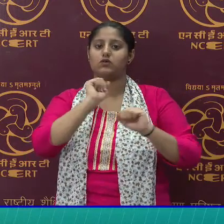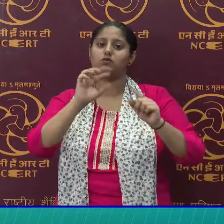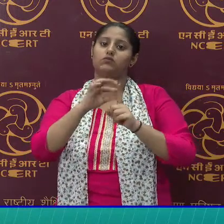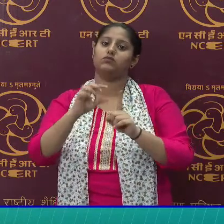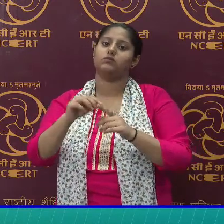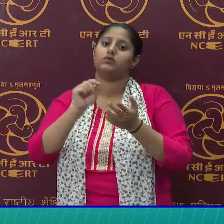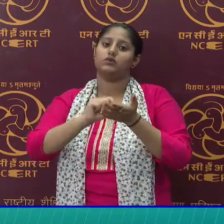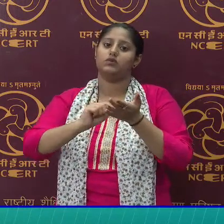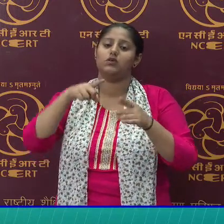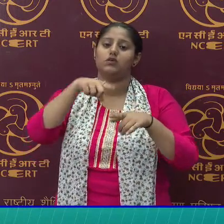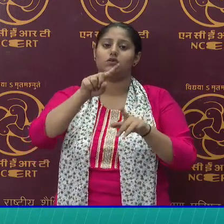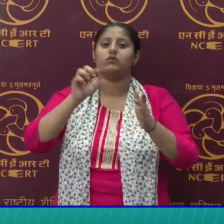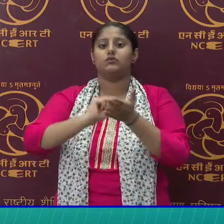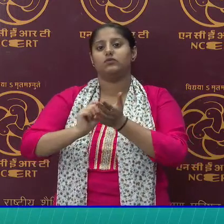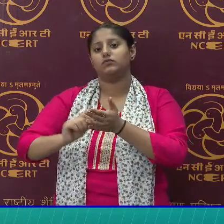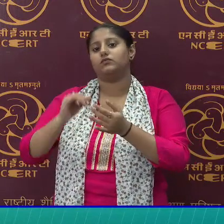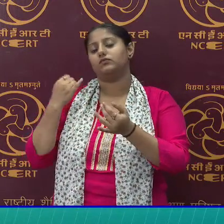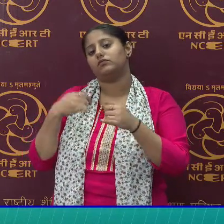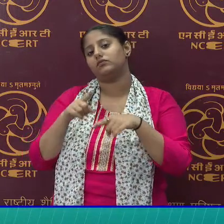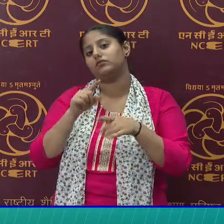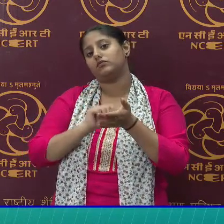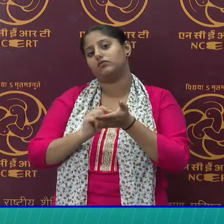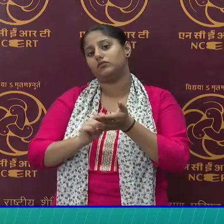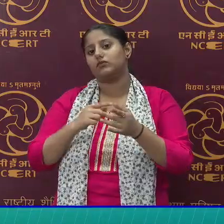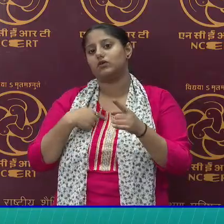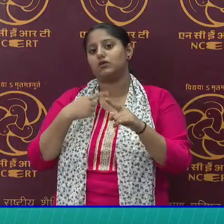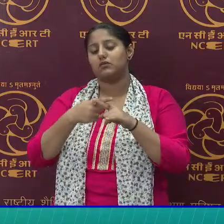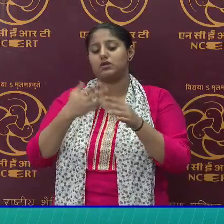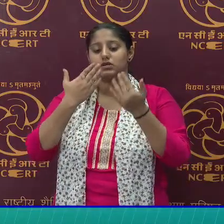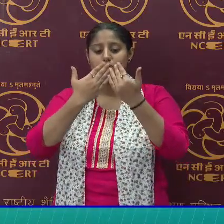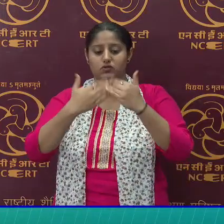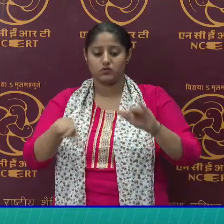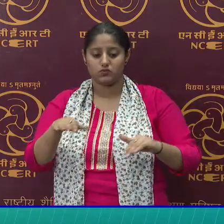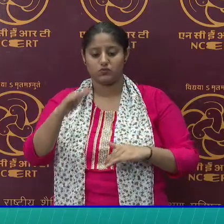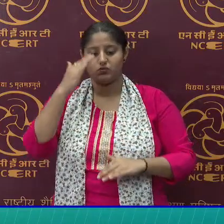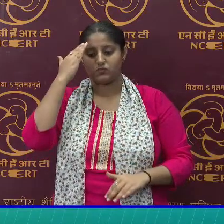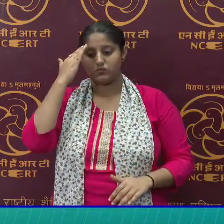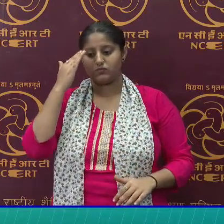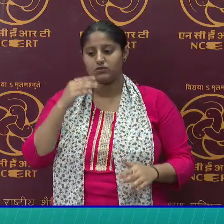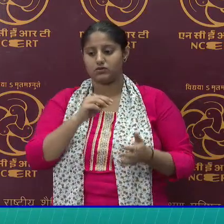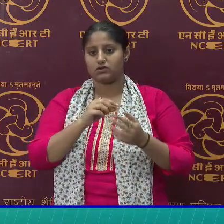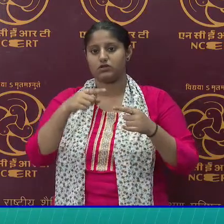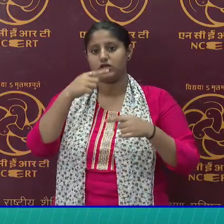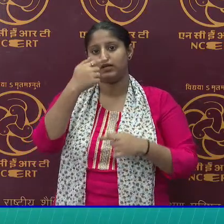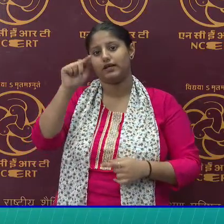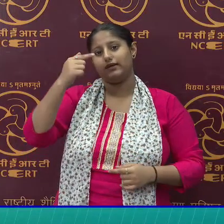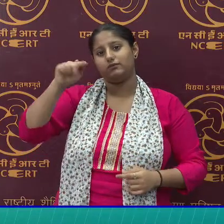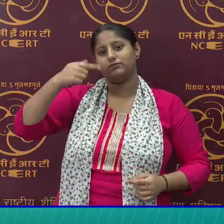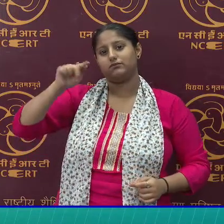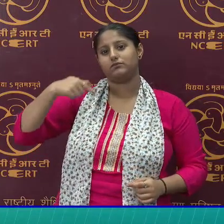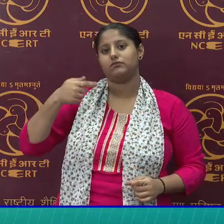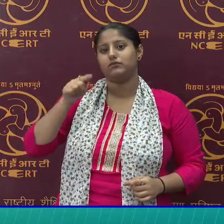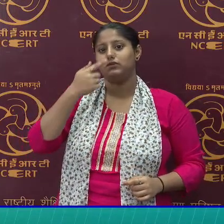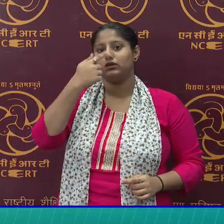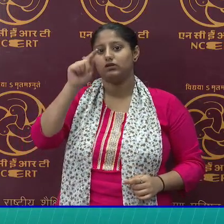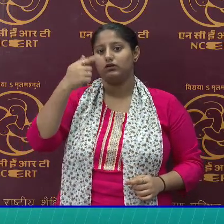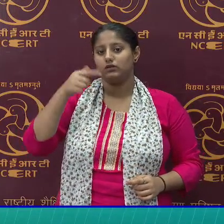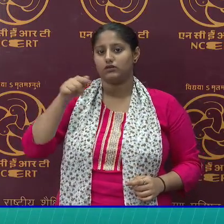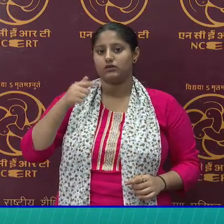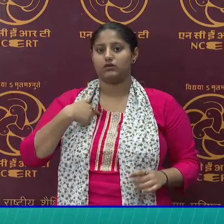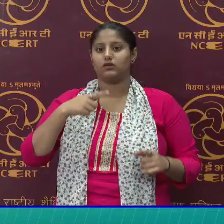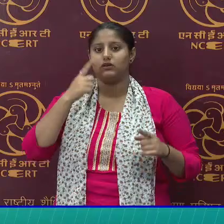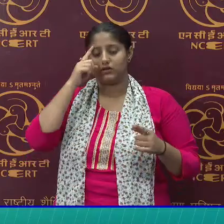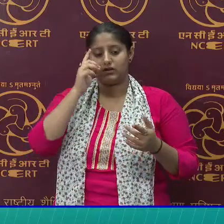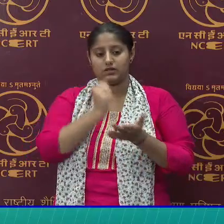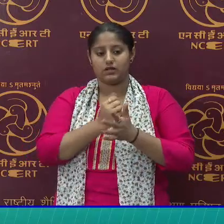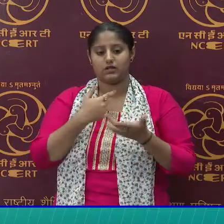this self-assessment page, and then the child has to just put a tick mark. There is a checklist here. I can recite